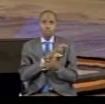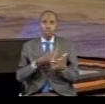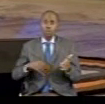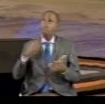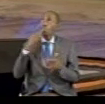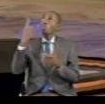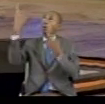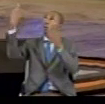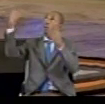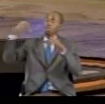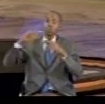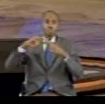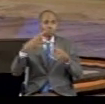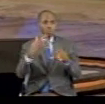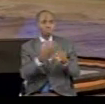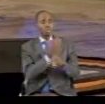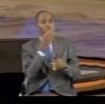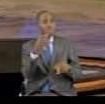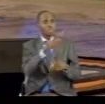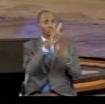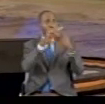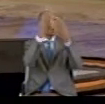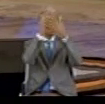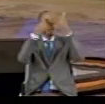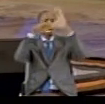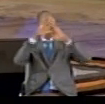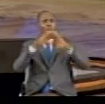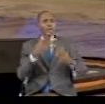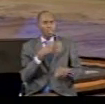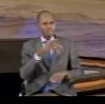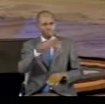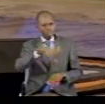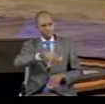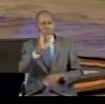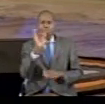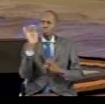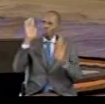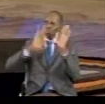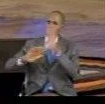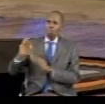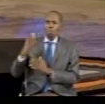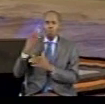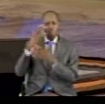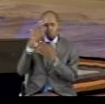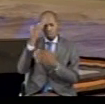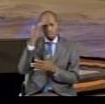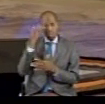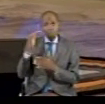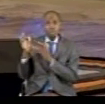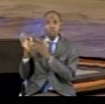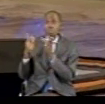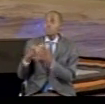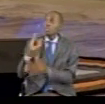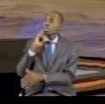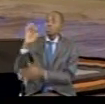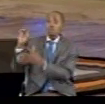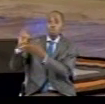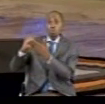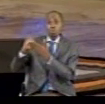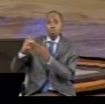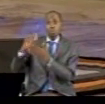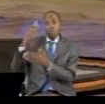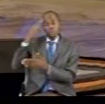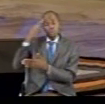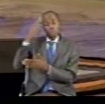And they were troubled. He wasn't the cause of their trouble. Their supposition was the cause